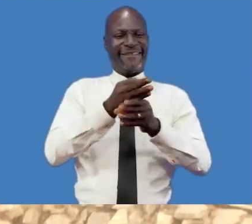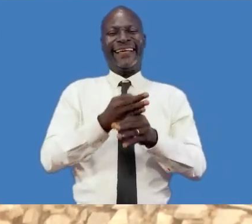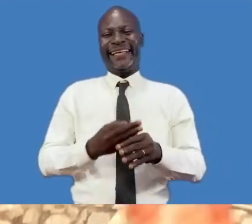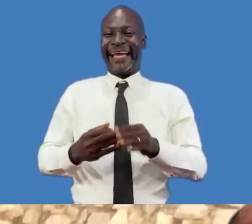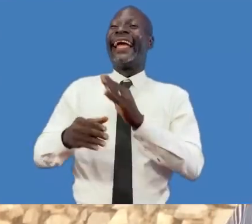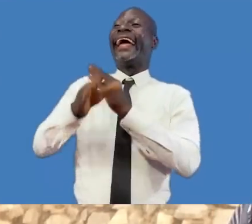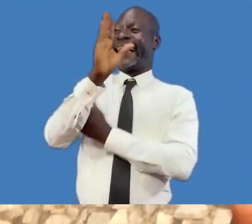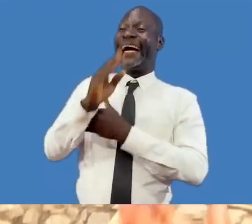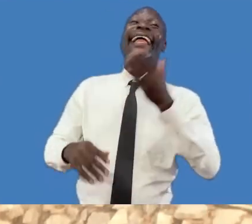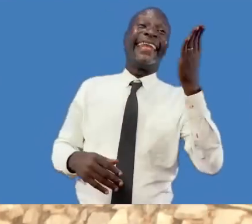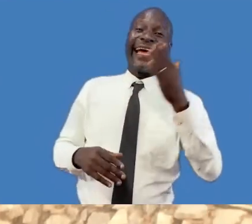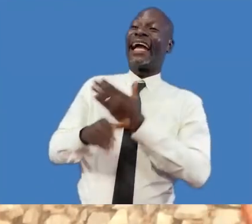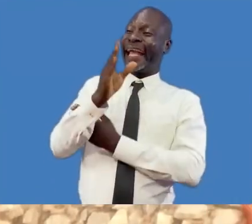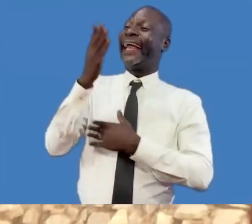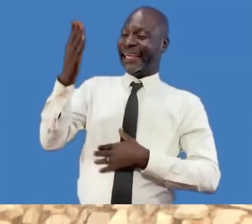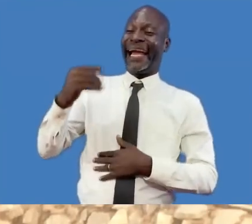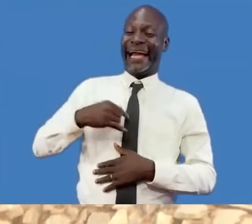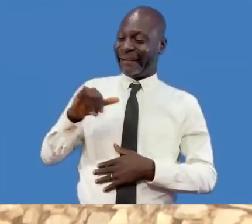yo ha